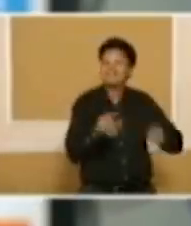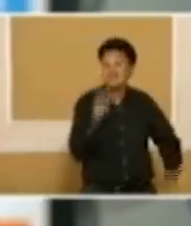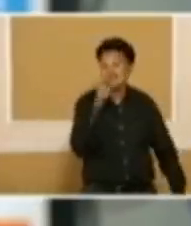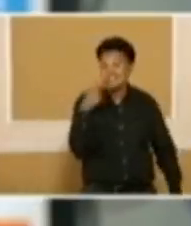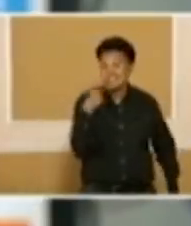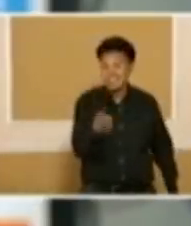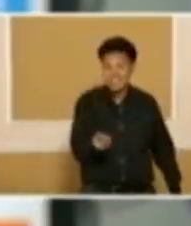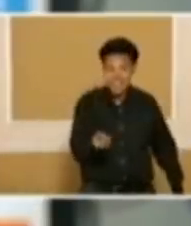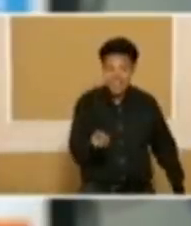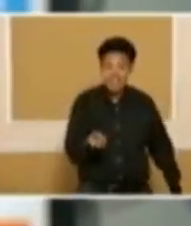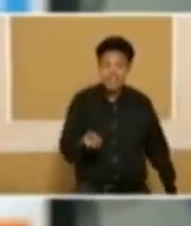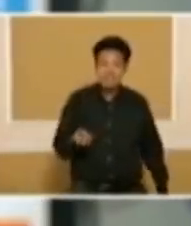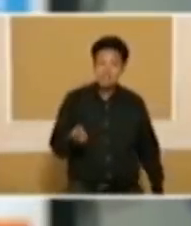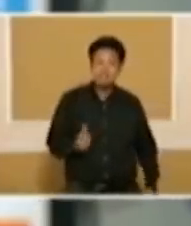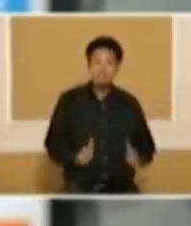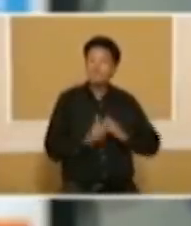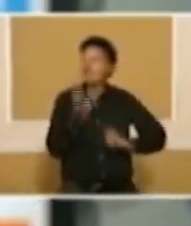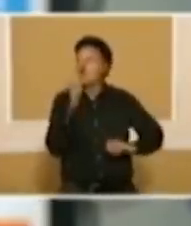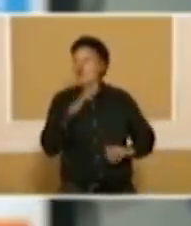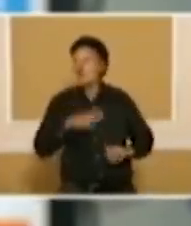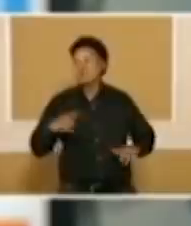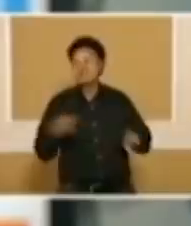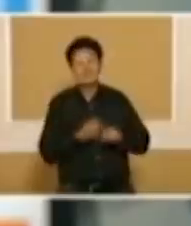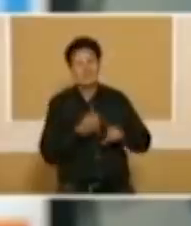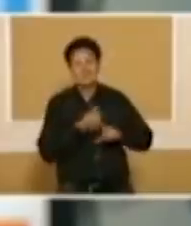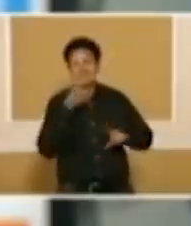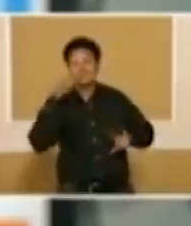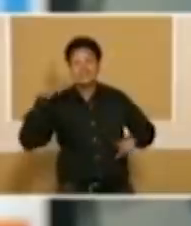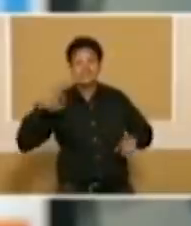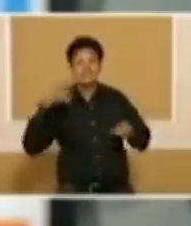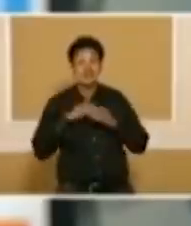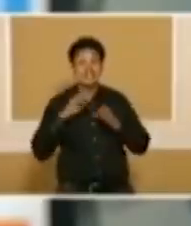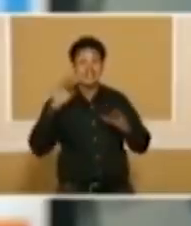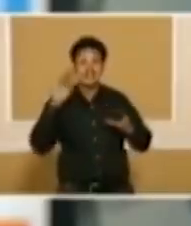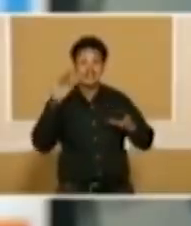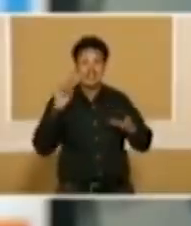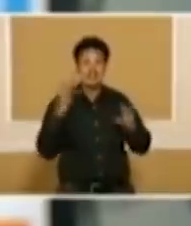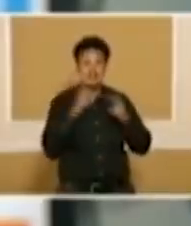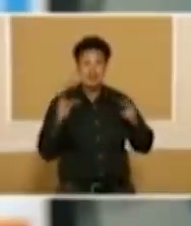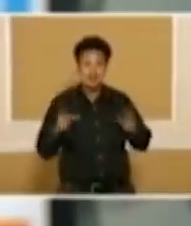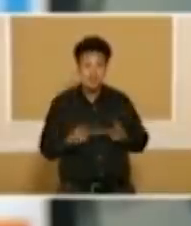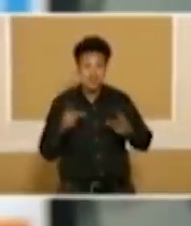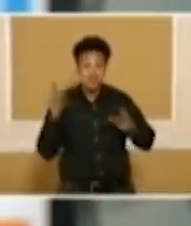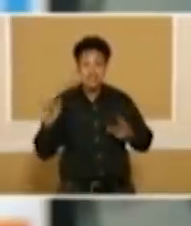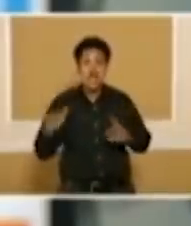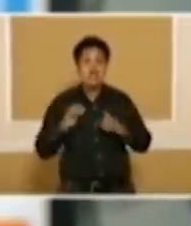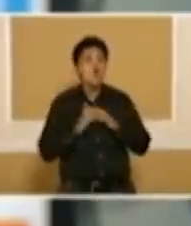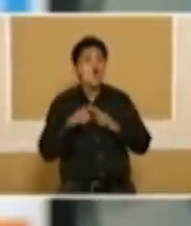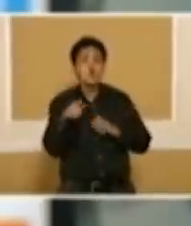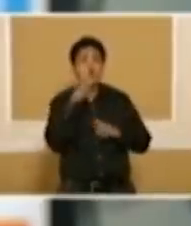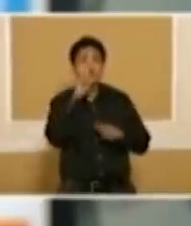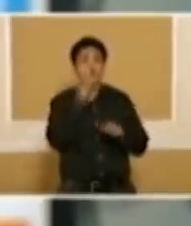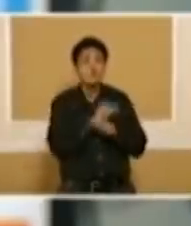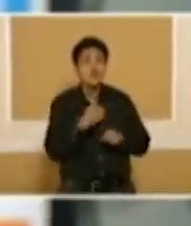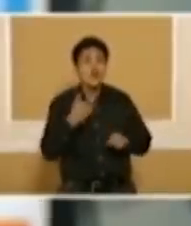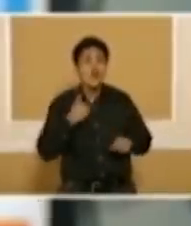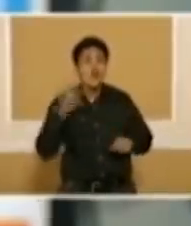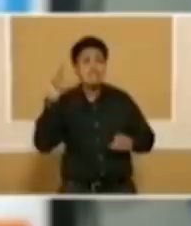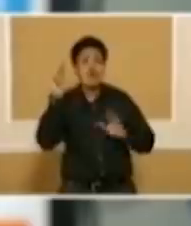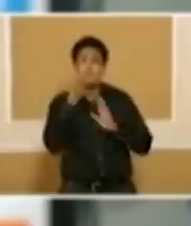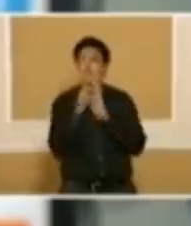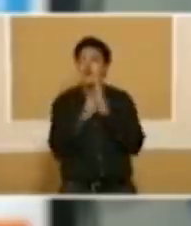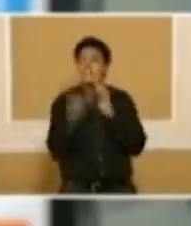ago, that most of the women are not necessarily in the cabinet positions. And that is how you have